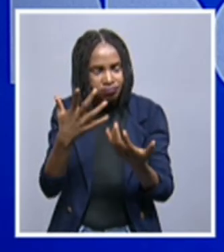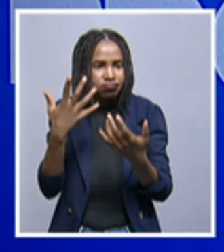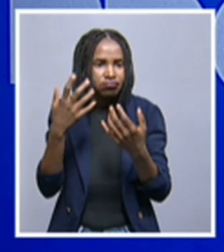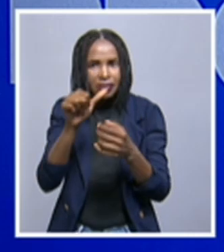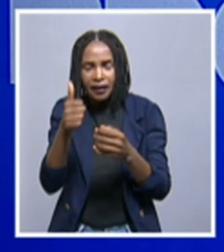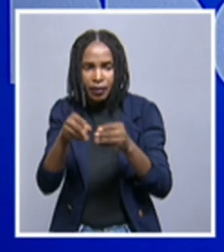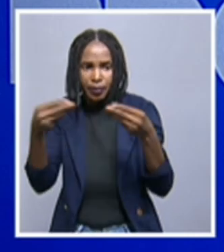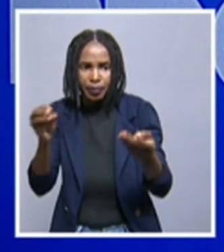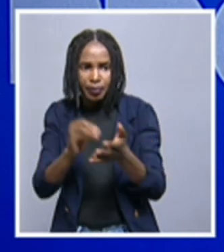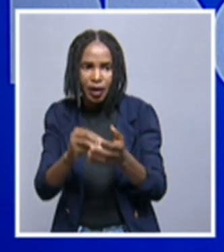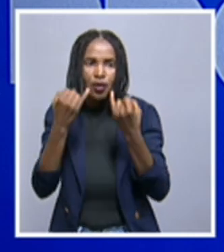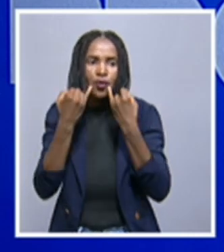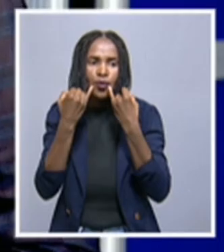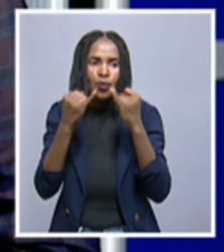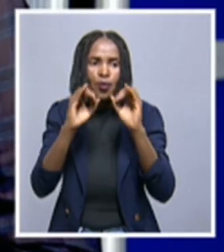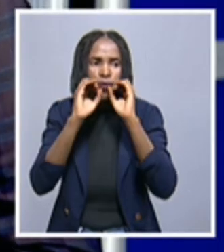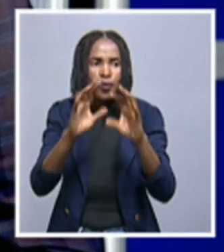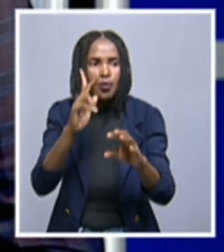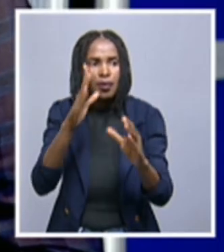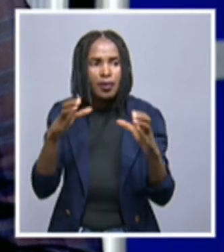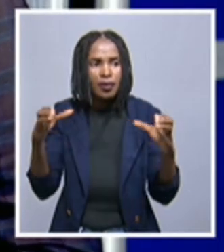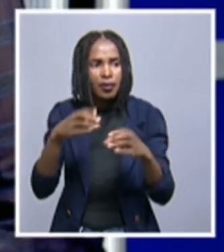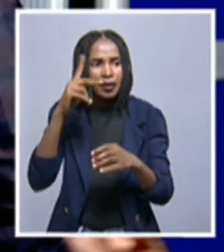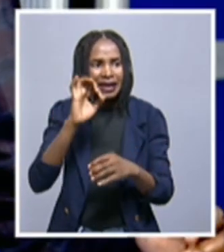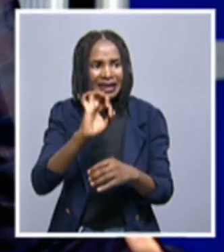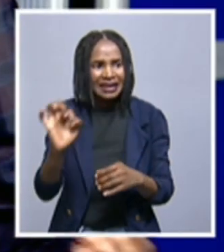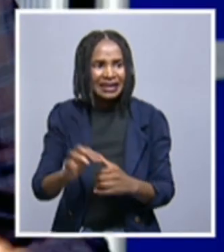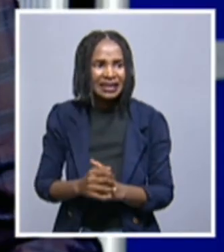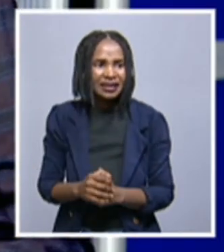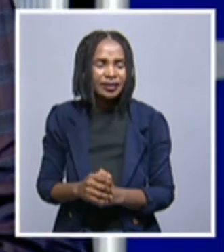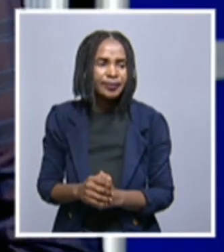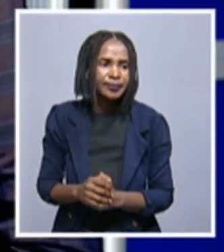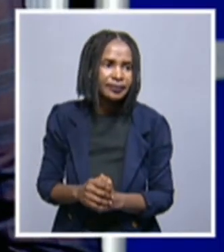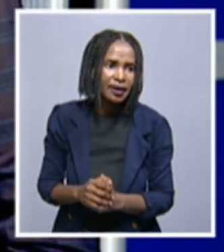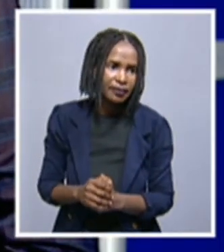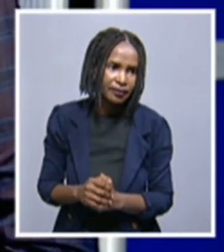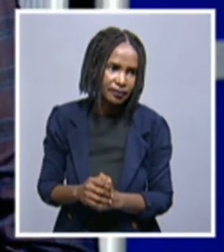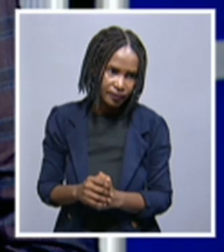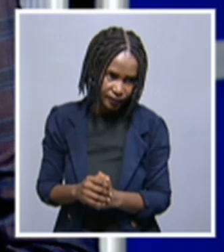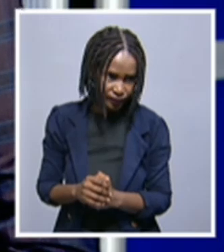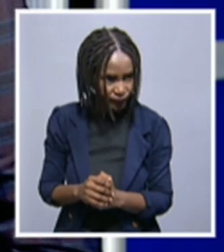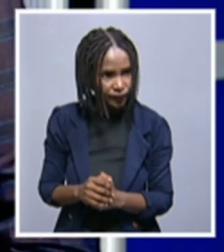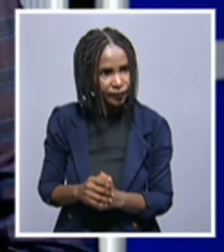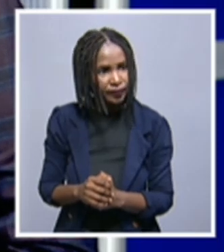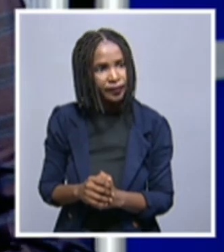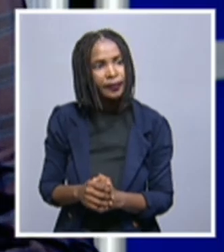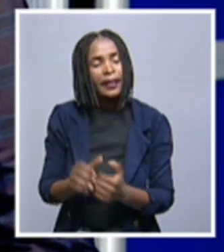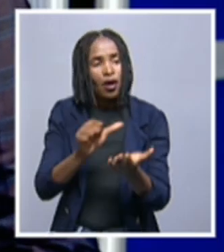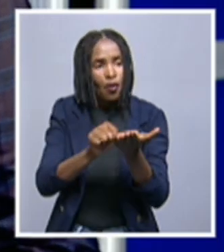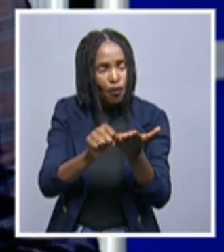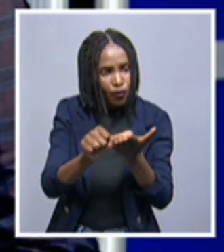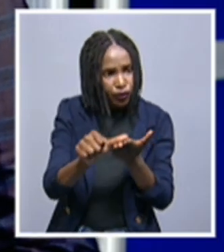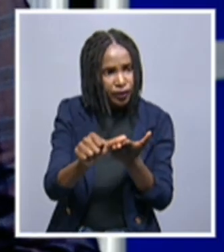economy? Well, they create, apart from the payment of advert and whatsoever,